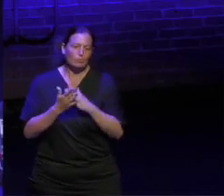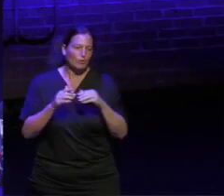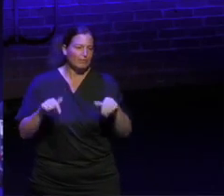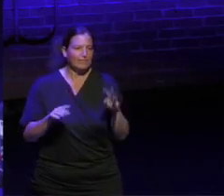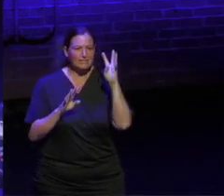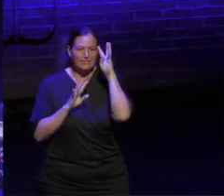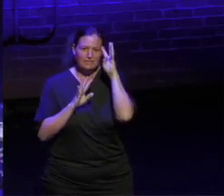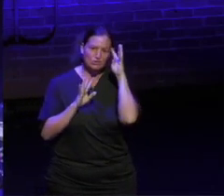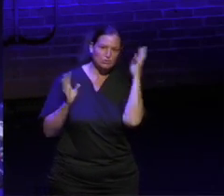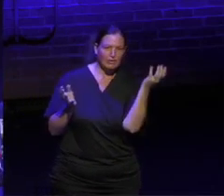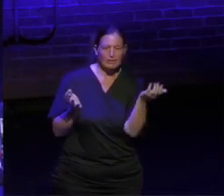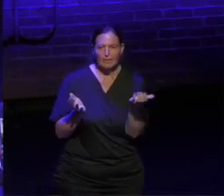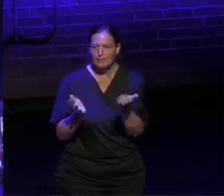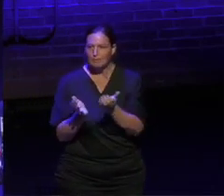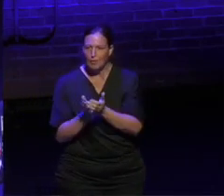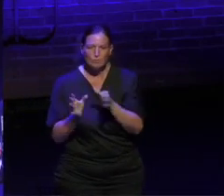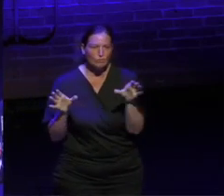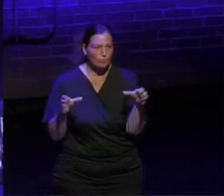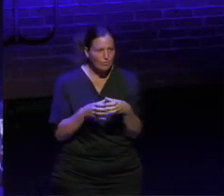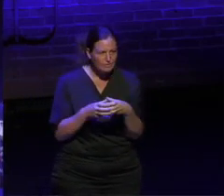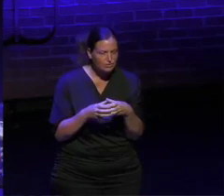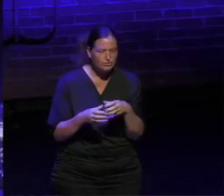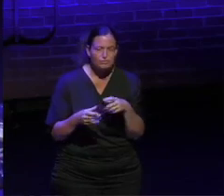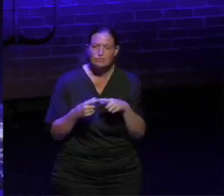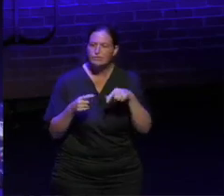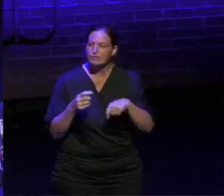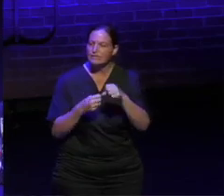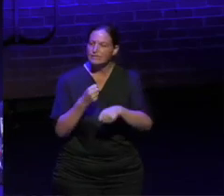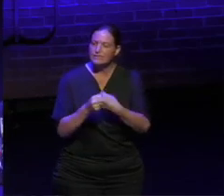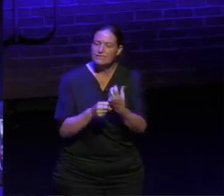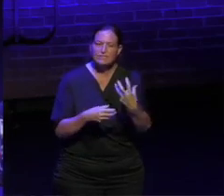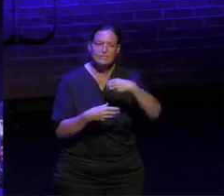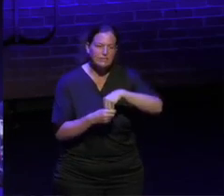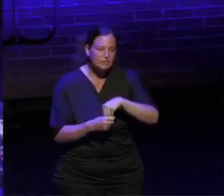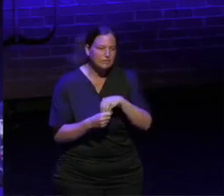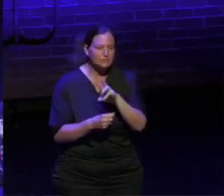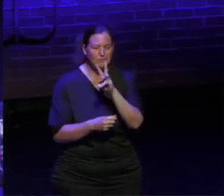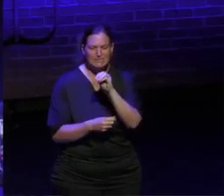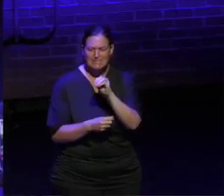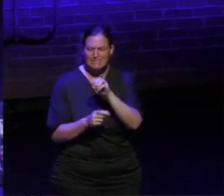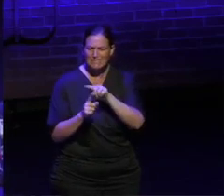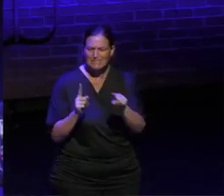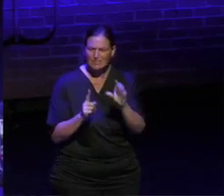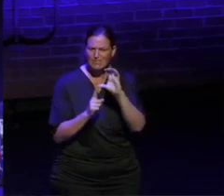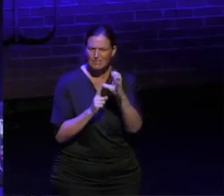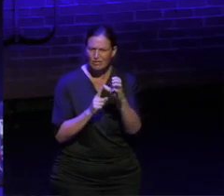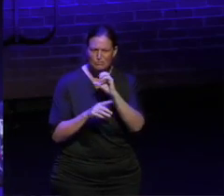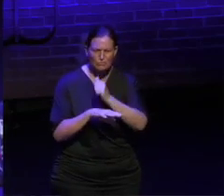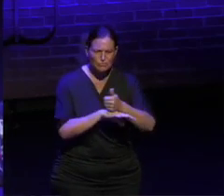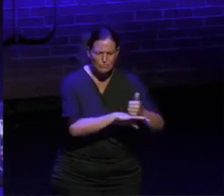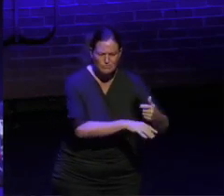Create the Vote Coalition. Over the coalition this year, it includes over 60 cultural organizations,